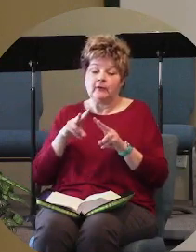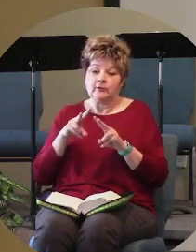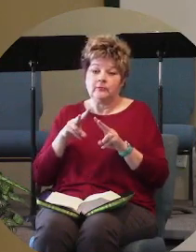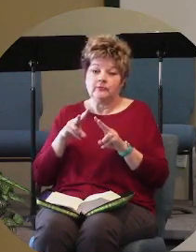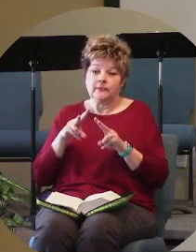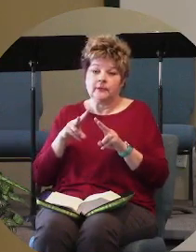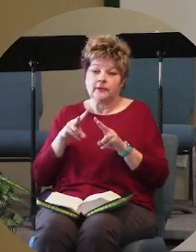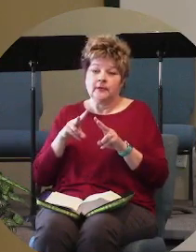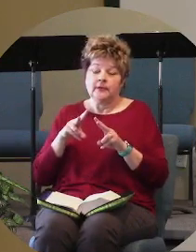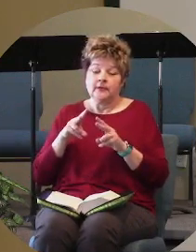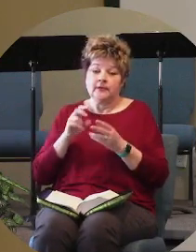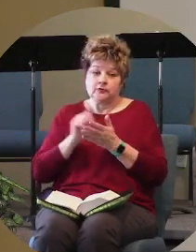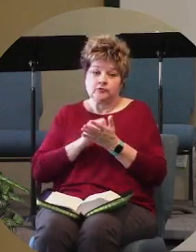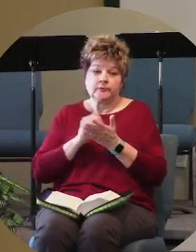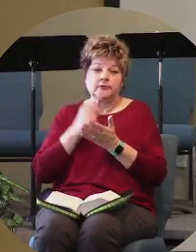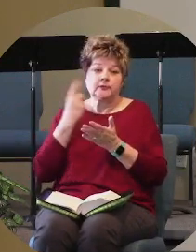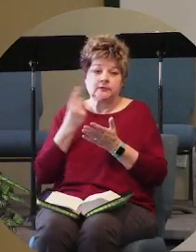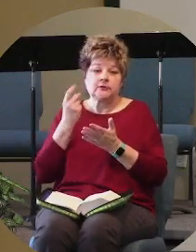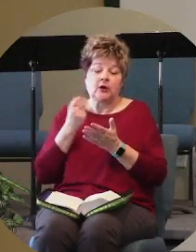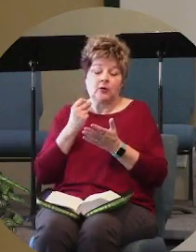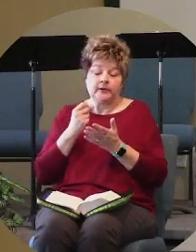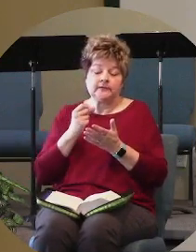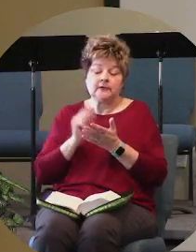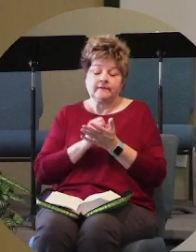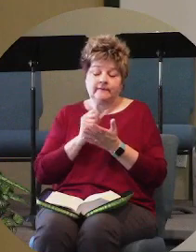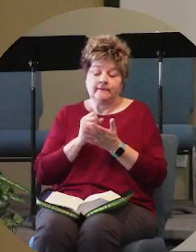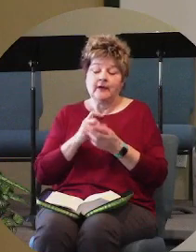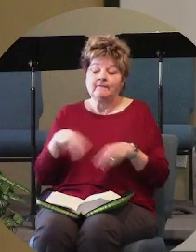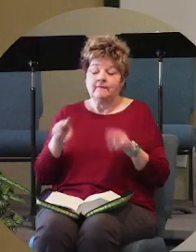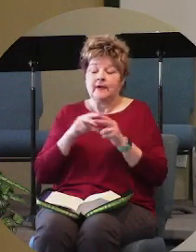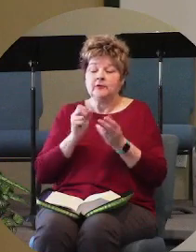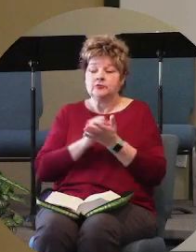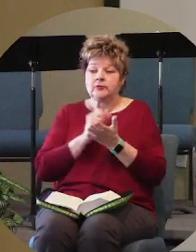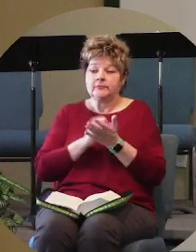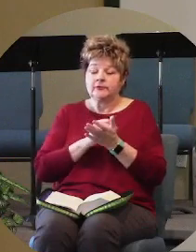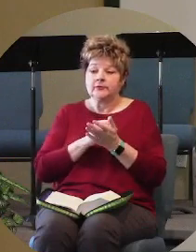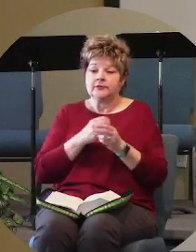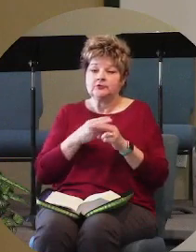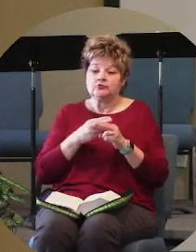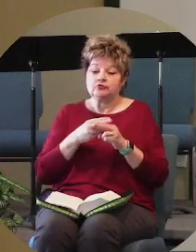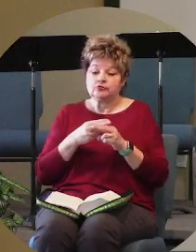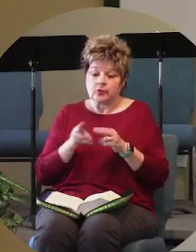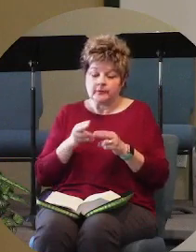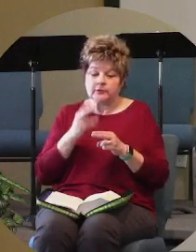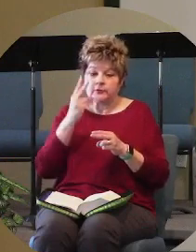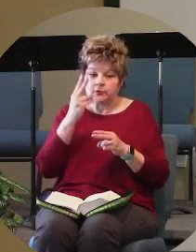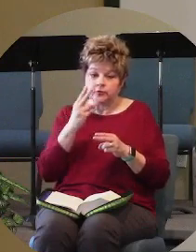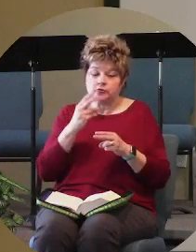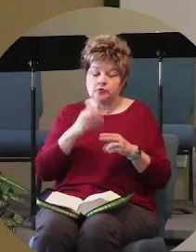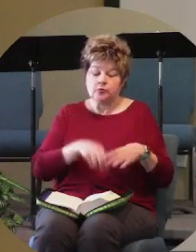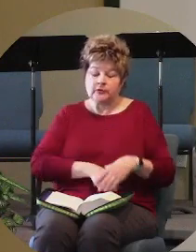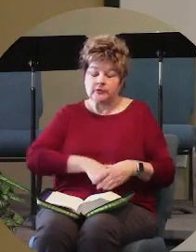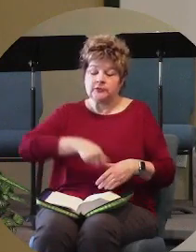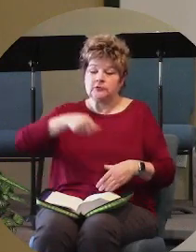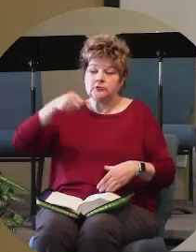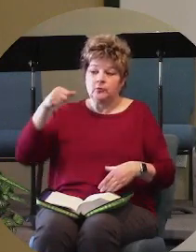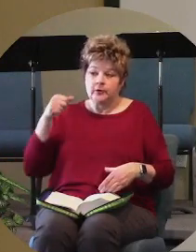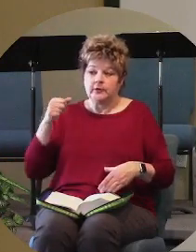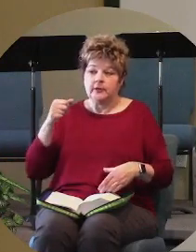Scripture. Because it's sharper than a two-edged sword. It cuts to the heart of the matter, to our